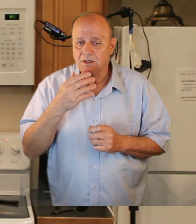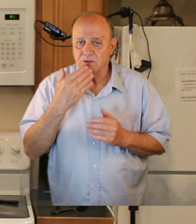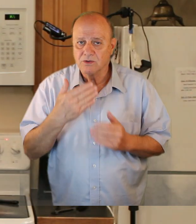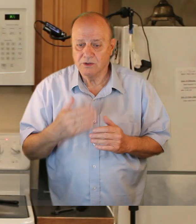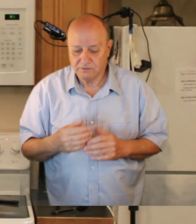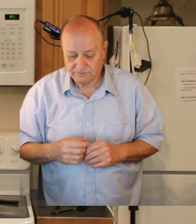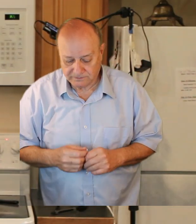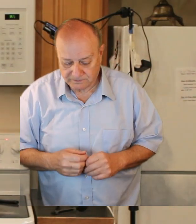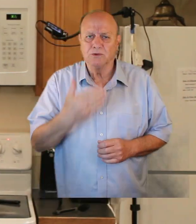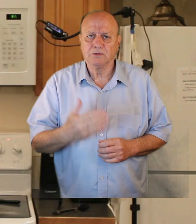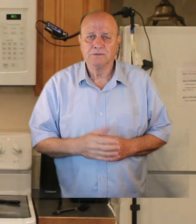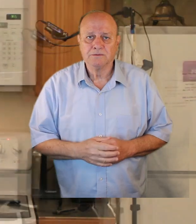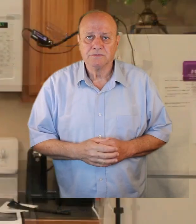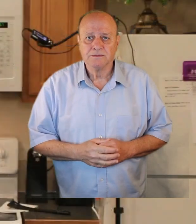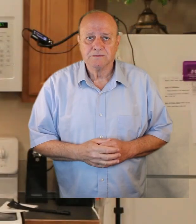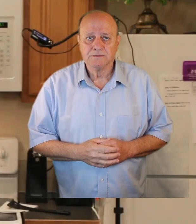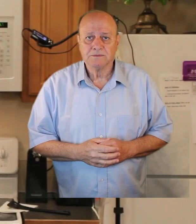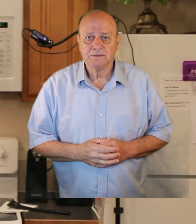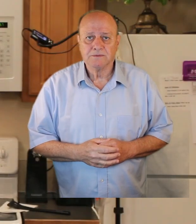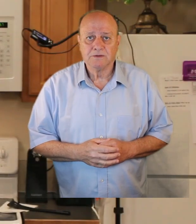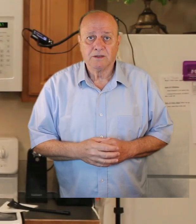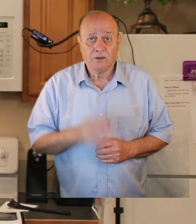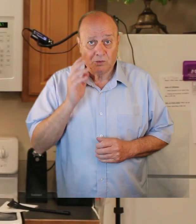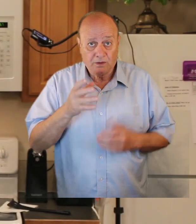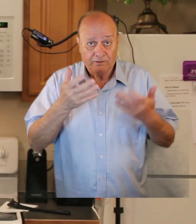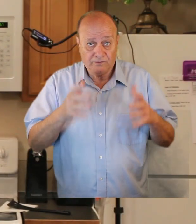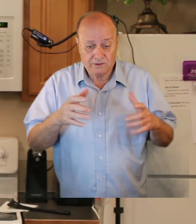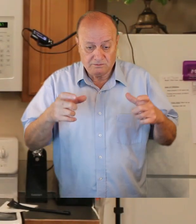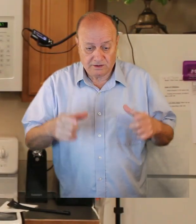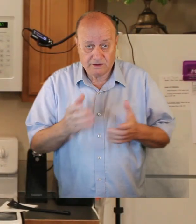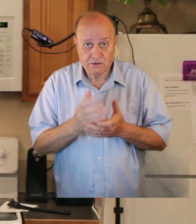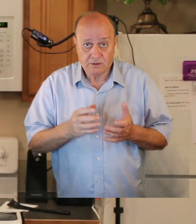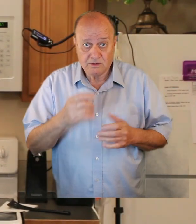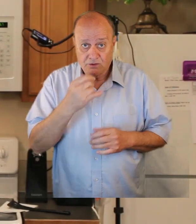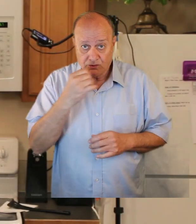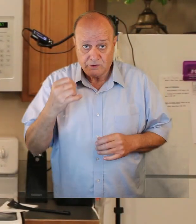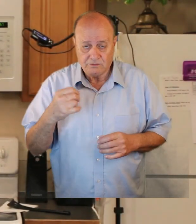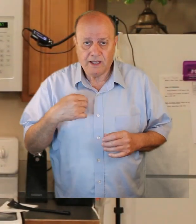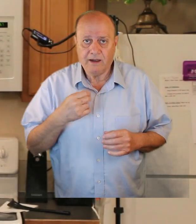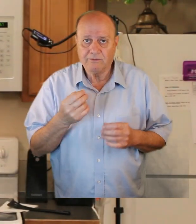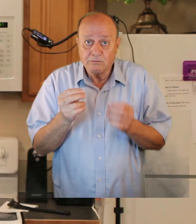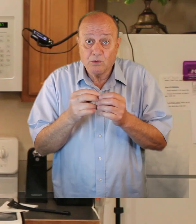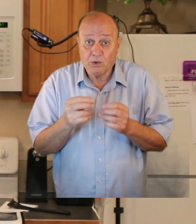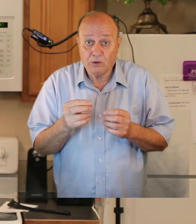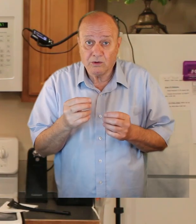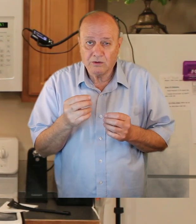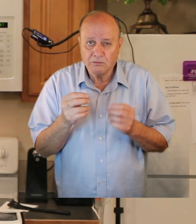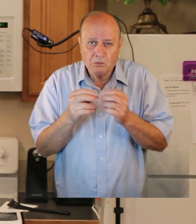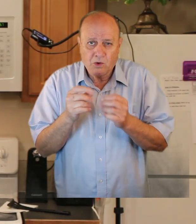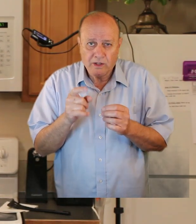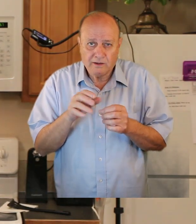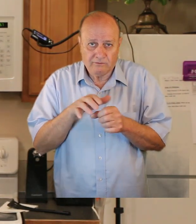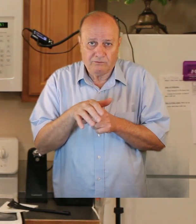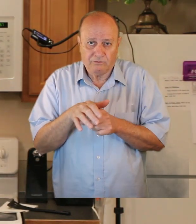Oh, that smells so good. I'm just going to finish plating some of this shrimp. I've got a few extra. This is maybe a little bit more than a